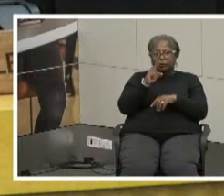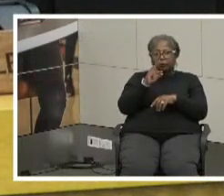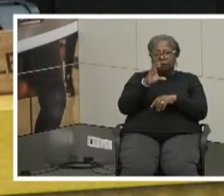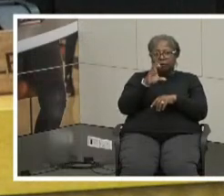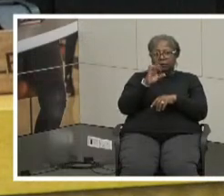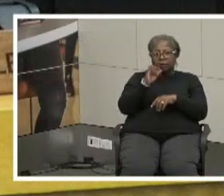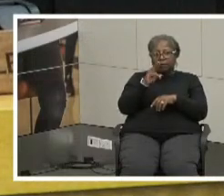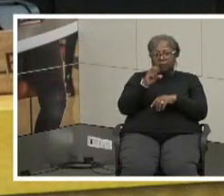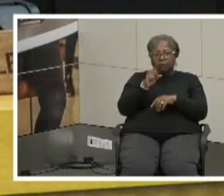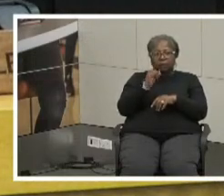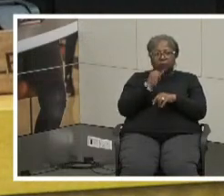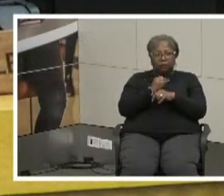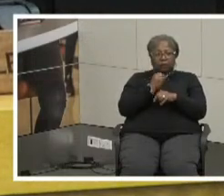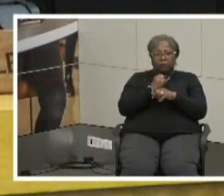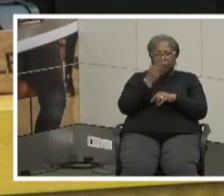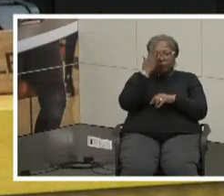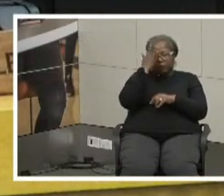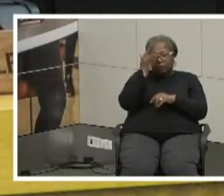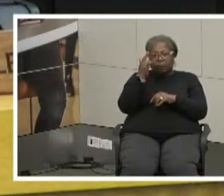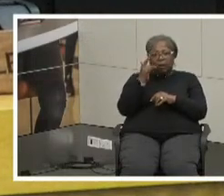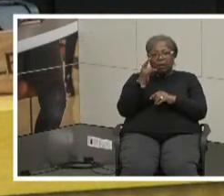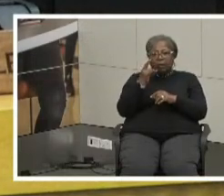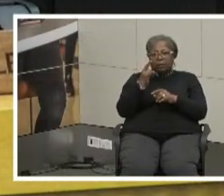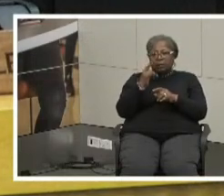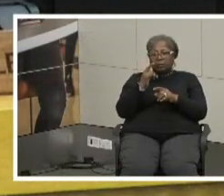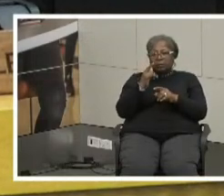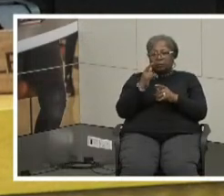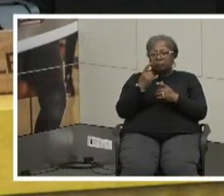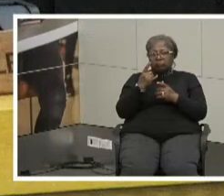a grant like why is there a discrepancy